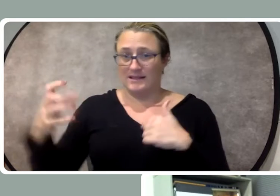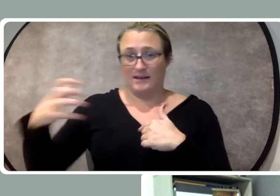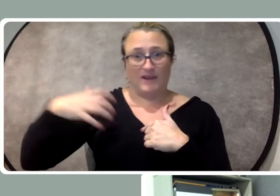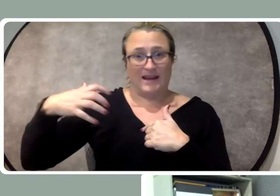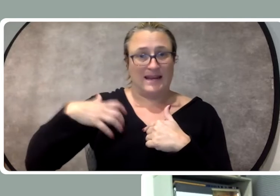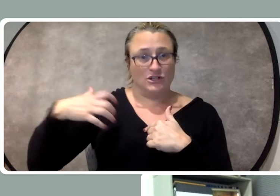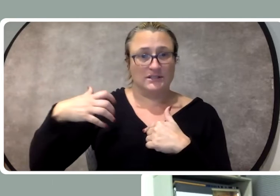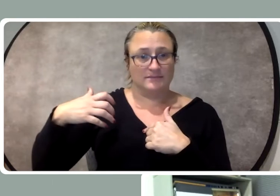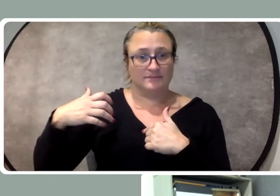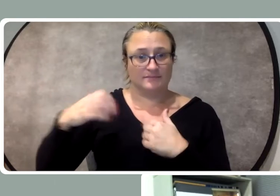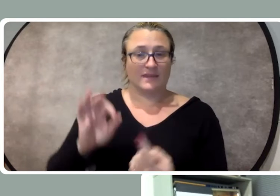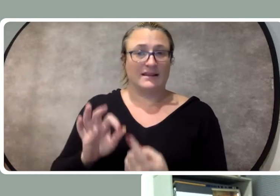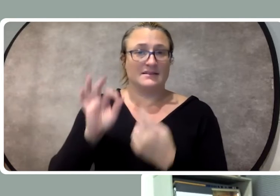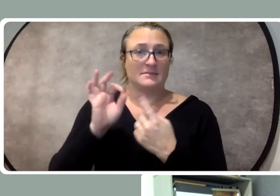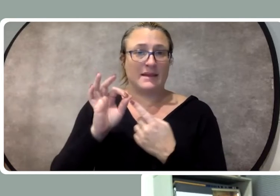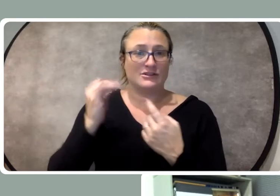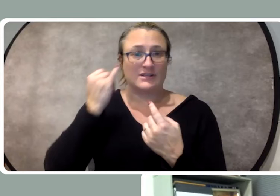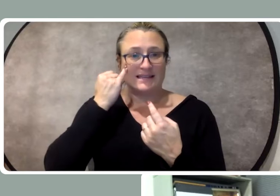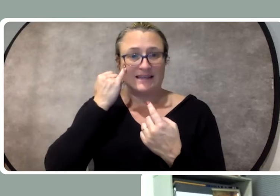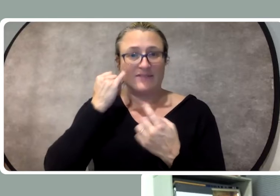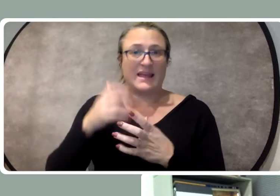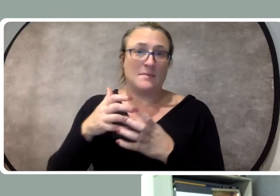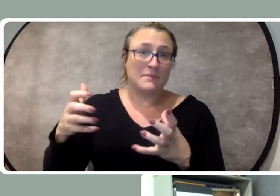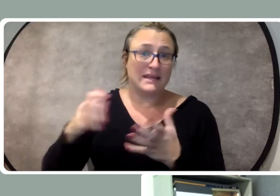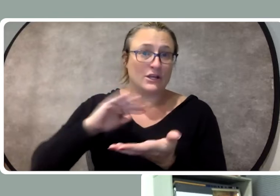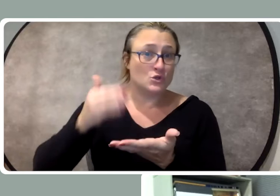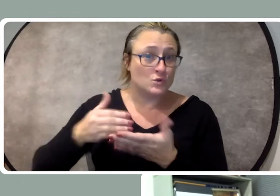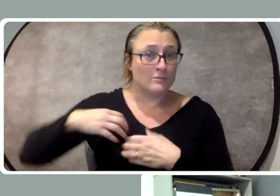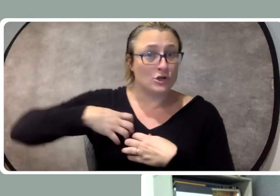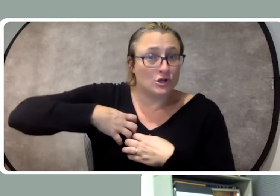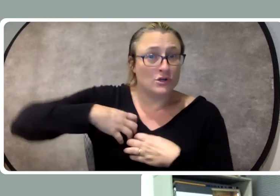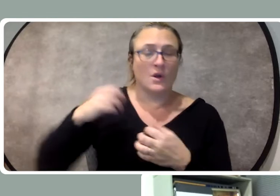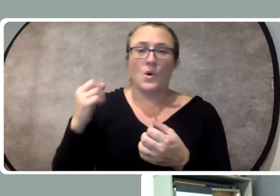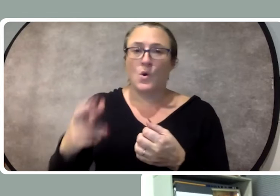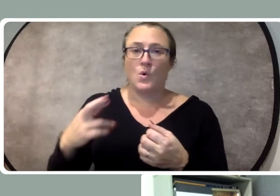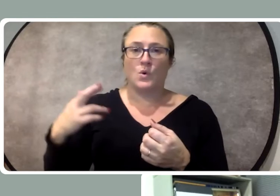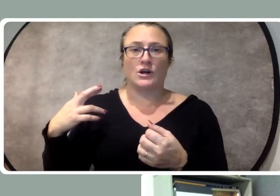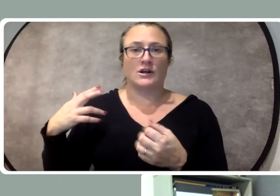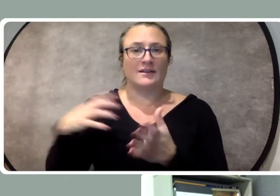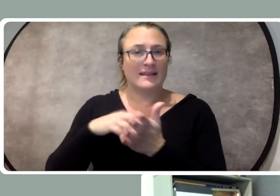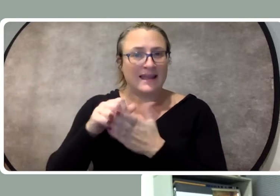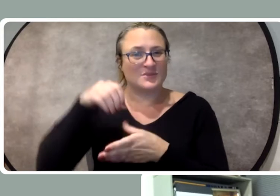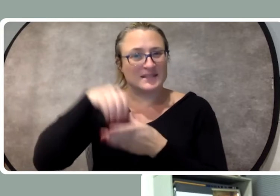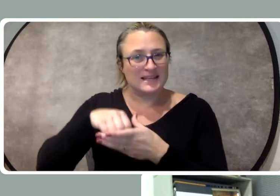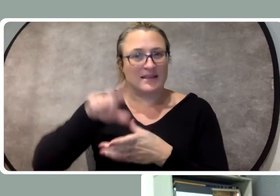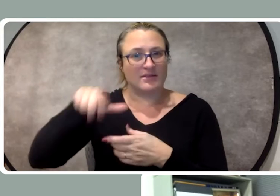radiation, particularly those that have big tumors, or if the cancer had gone to the lymph nodes, those patients are generally